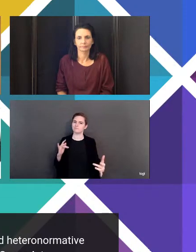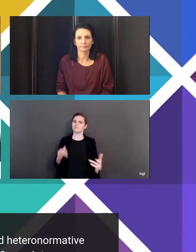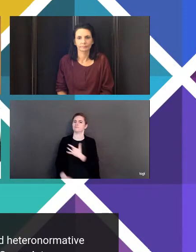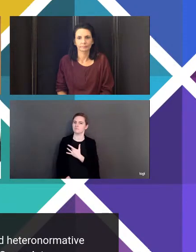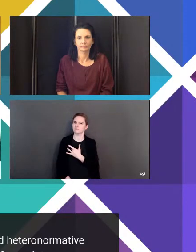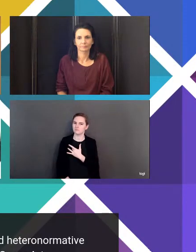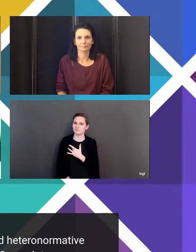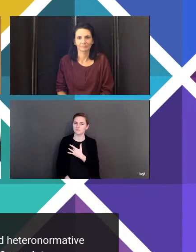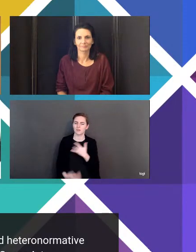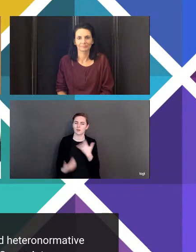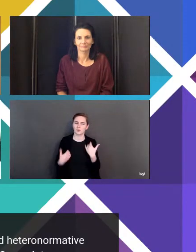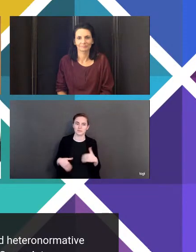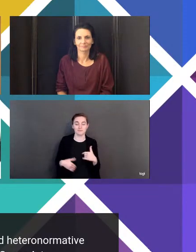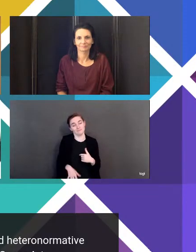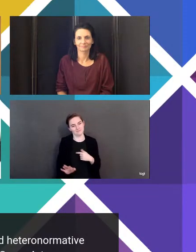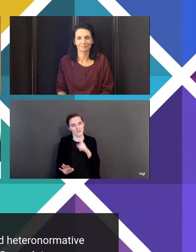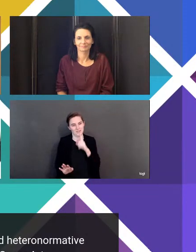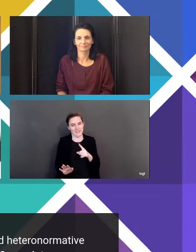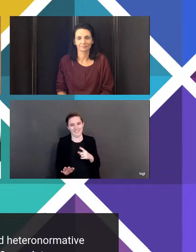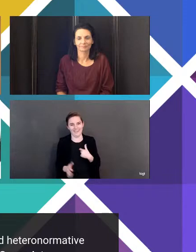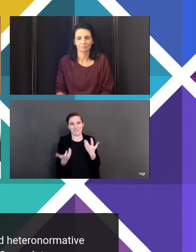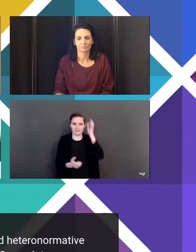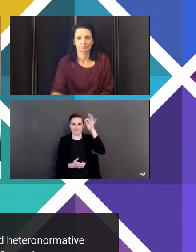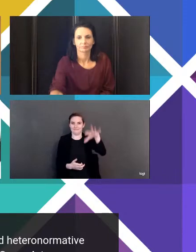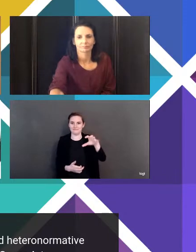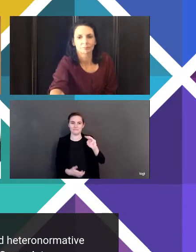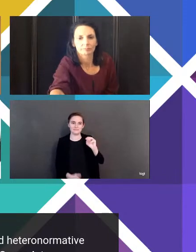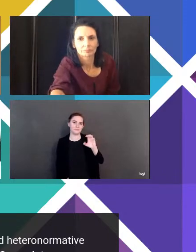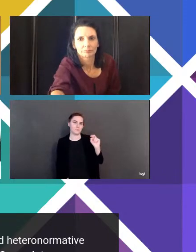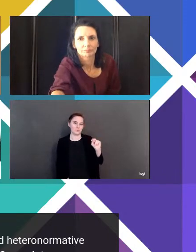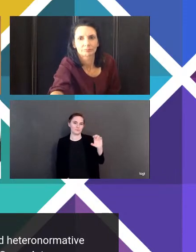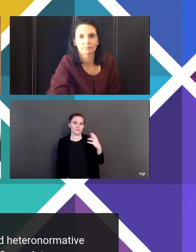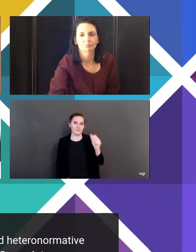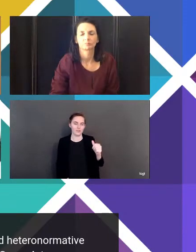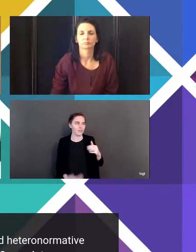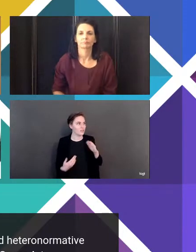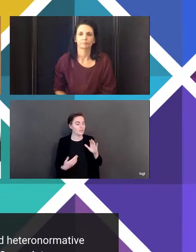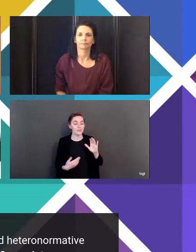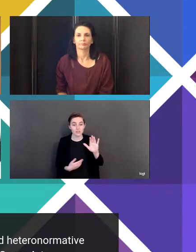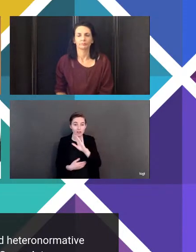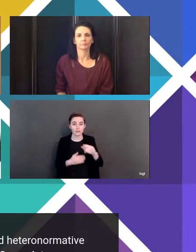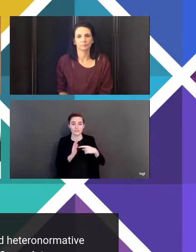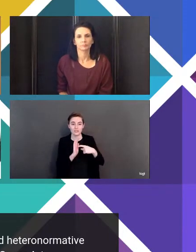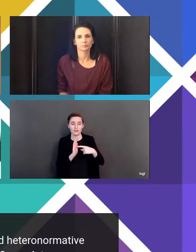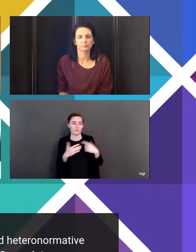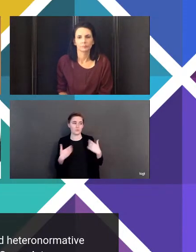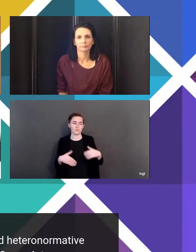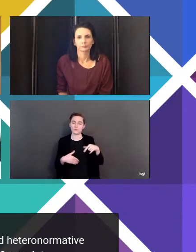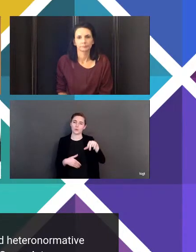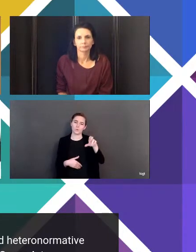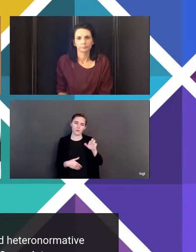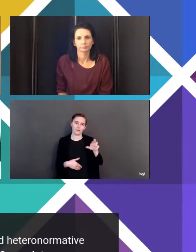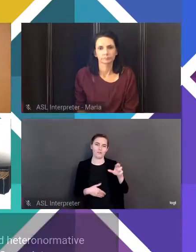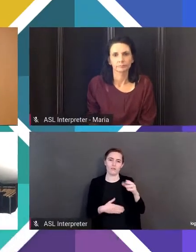Muncha, honestly, because I think they're a great example of like queer art and like, yeah.